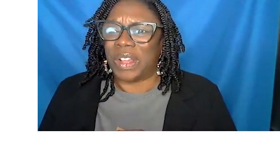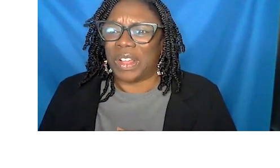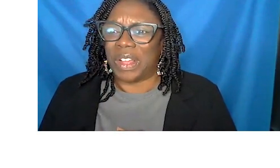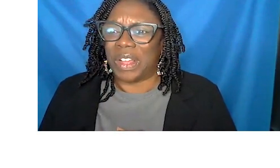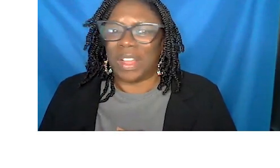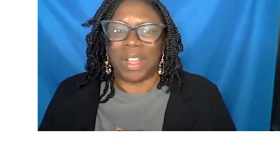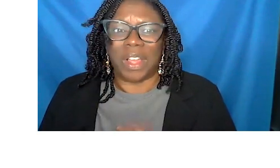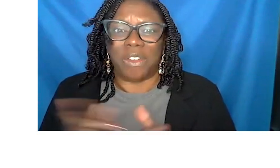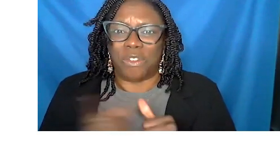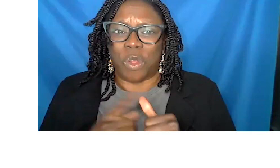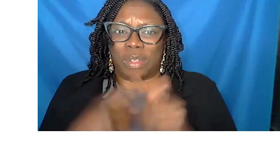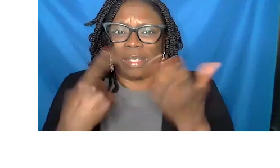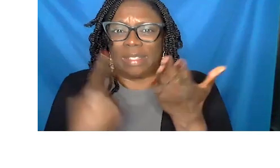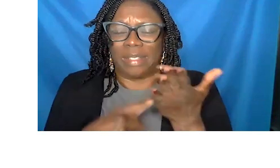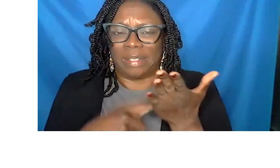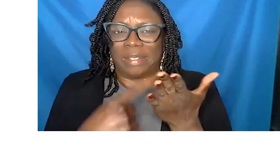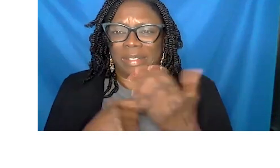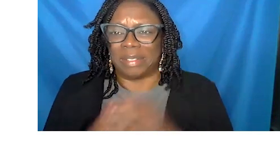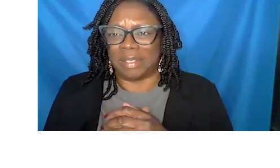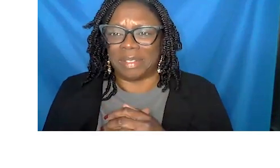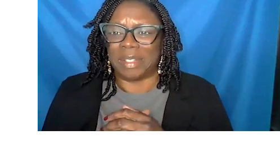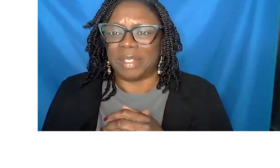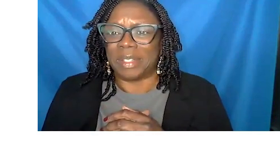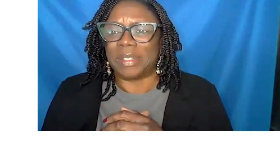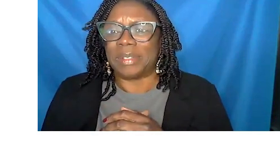The first thing we wanted to talk about is just kind of about what